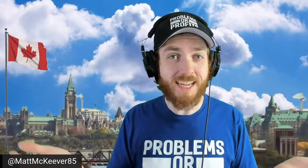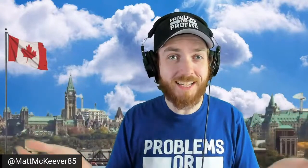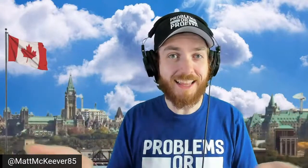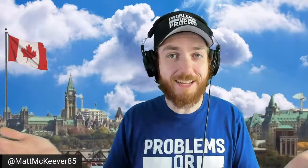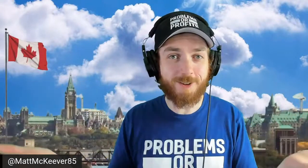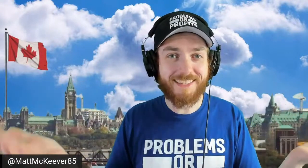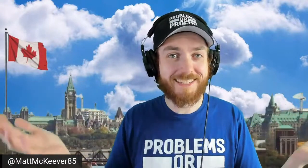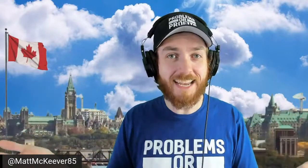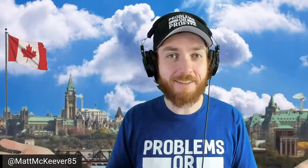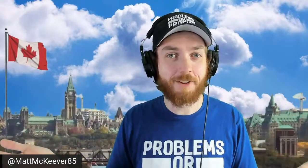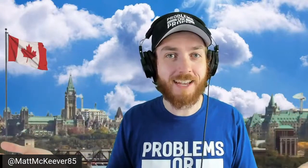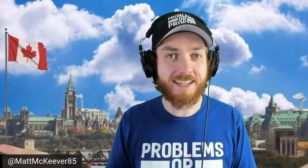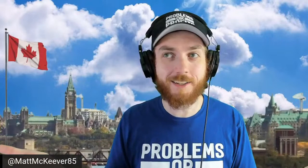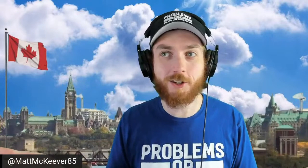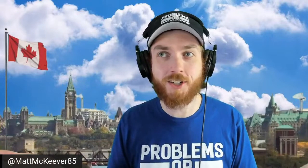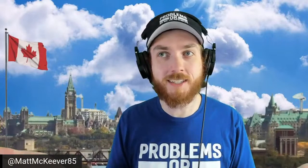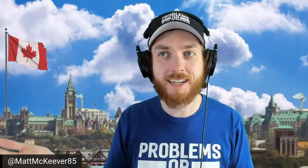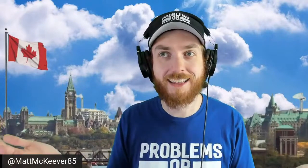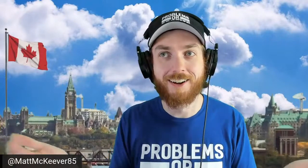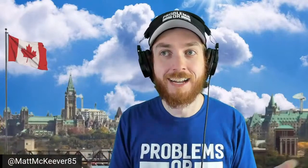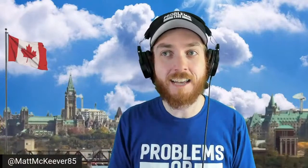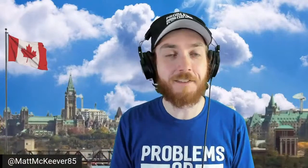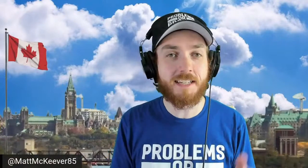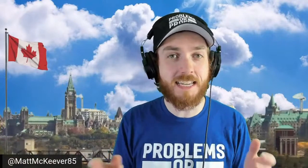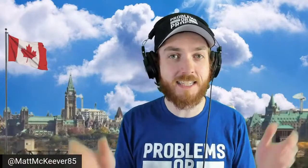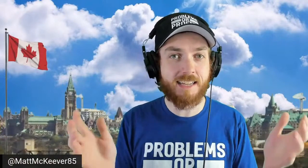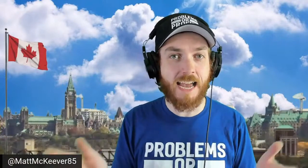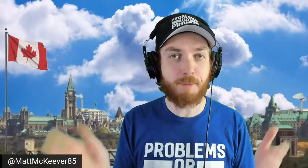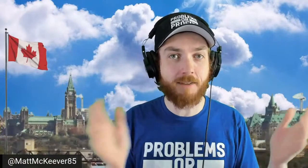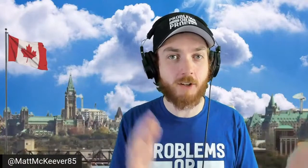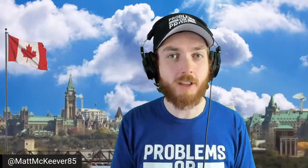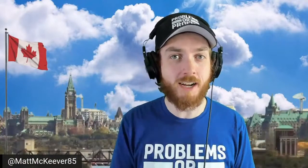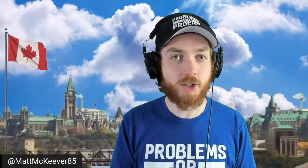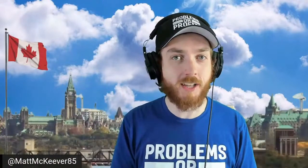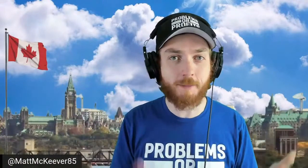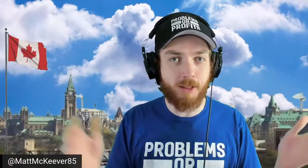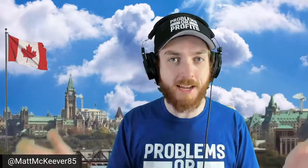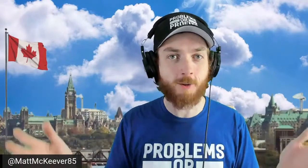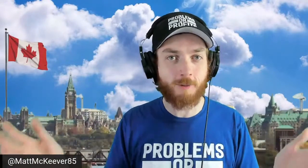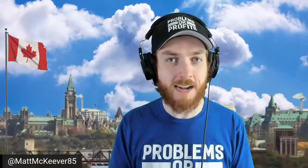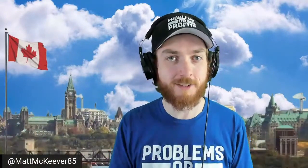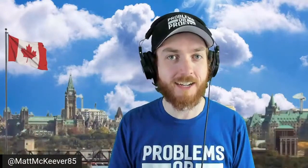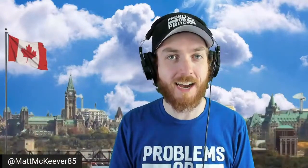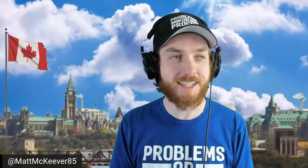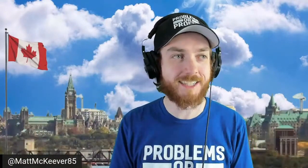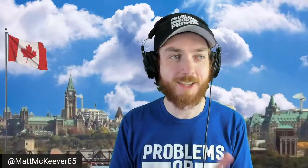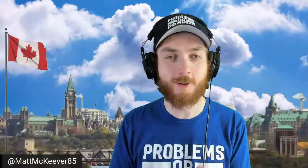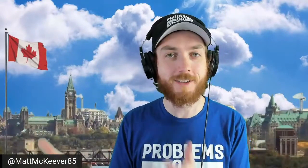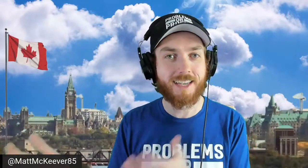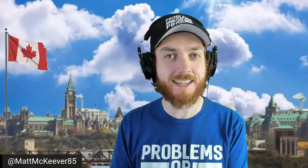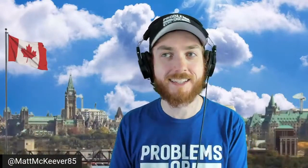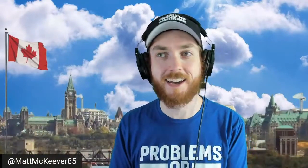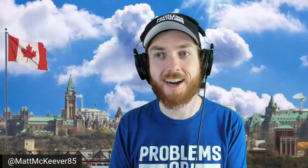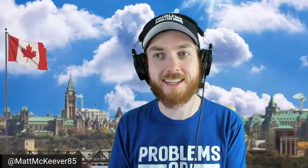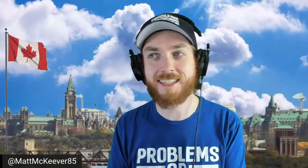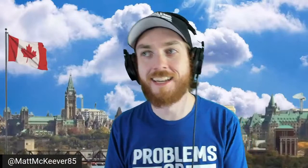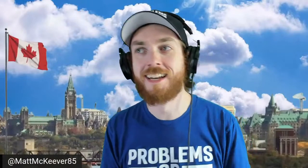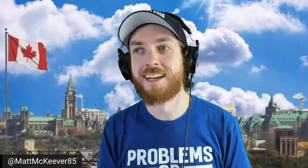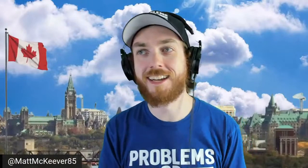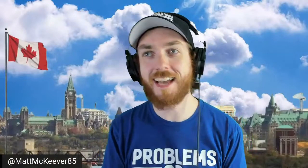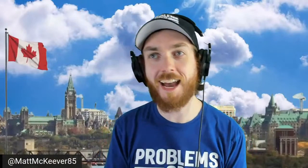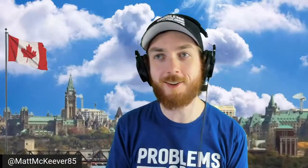you just set it later in the day if you can't get your shit together? If he needs a nap after lunch, plan around it. I just don't get it,